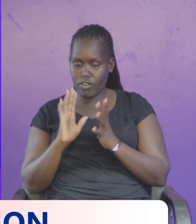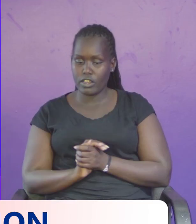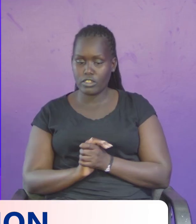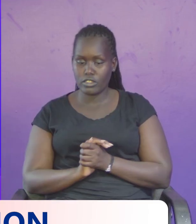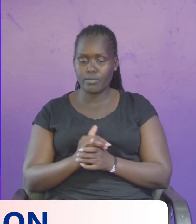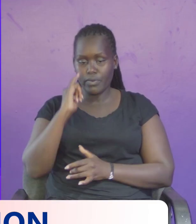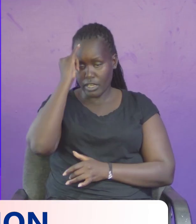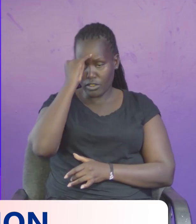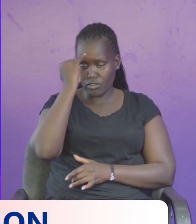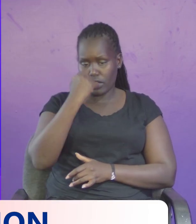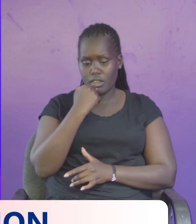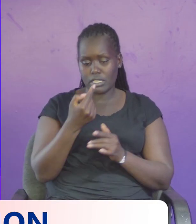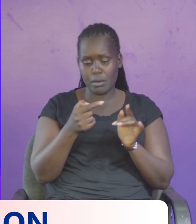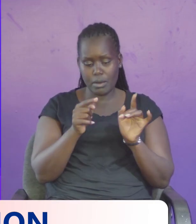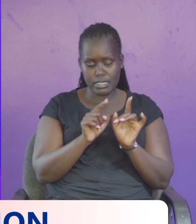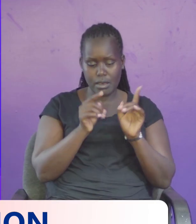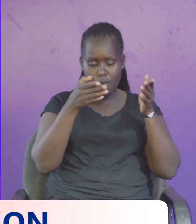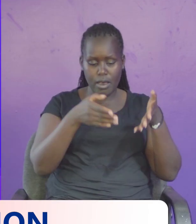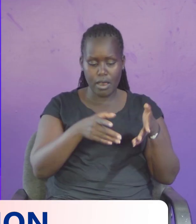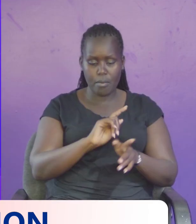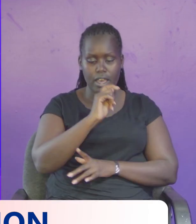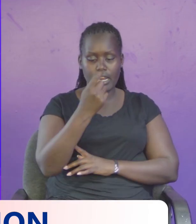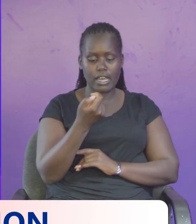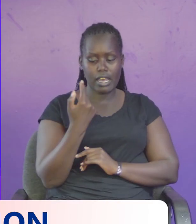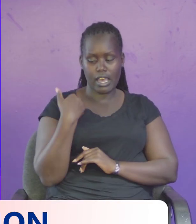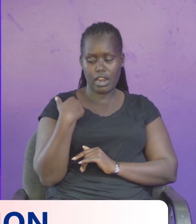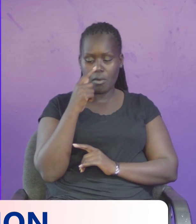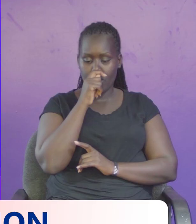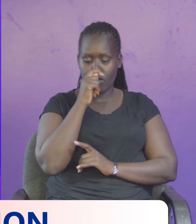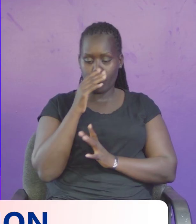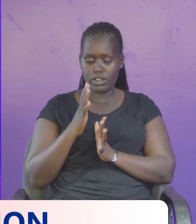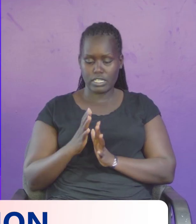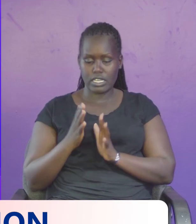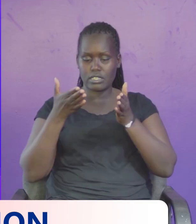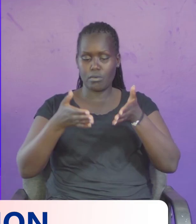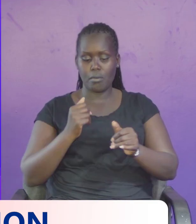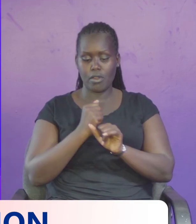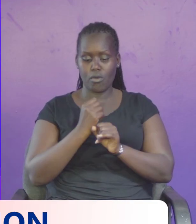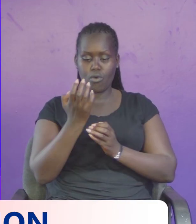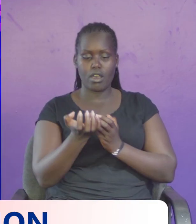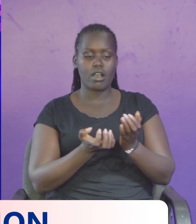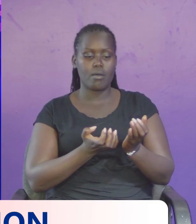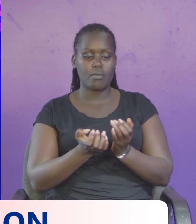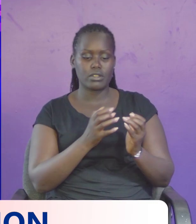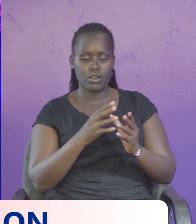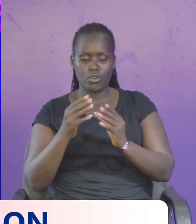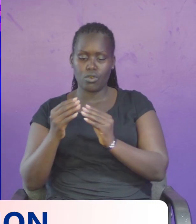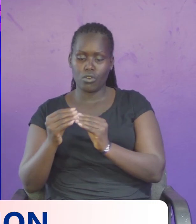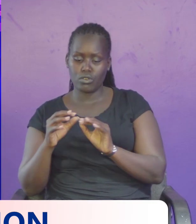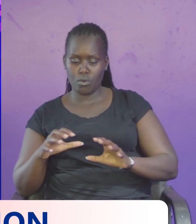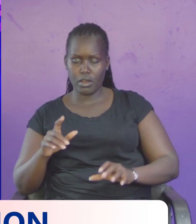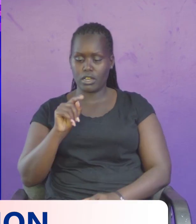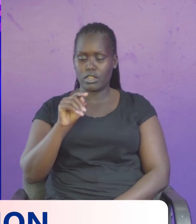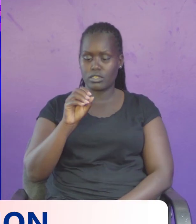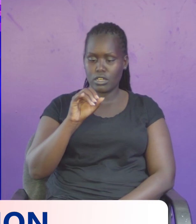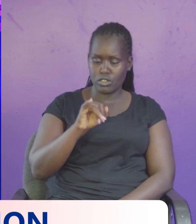to you that even here in Kenya, right, a number of Tanzanians are here doing business. Oh, you true, go to Toy Market, to Gikomba, you will